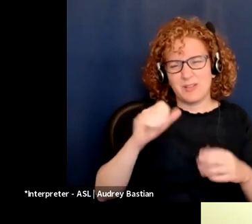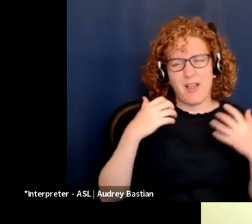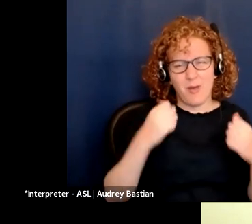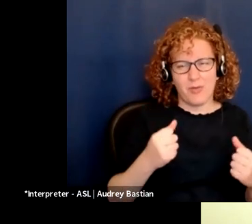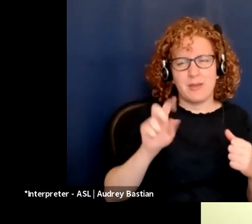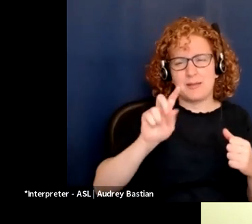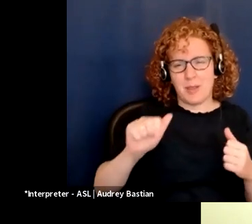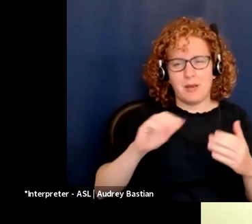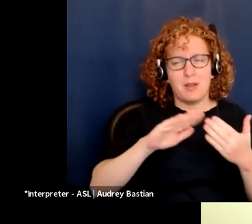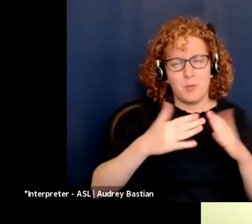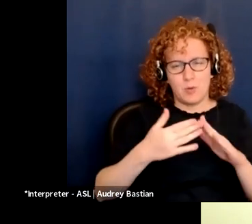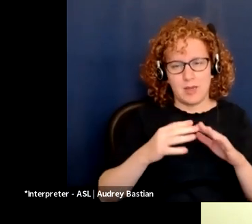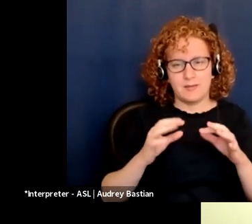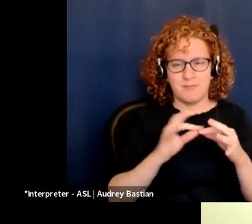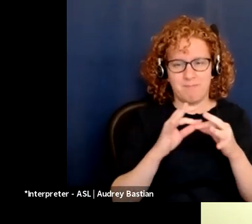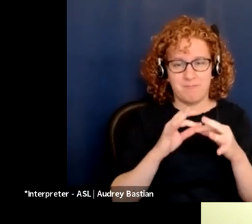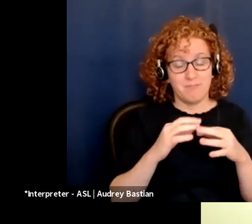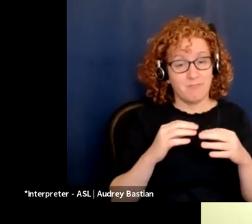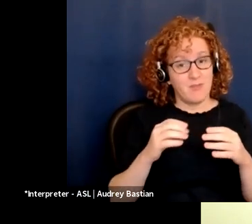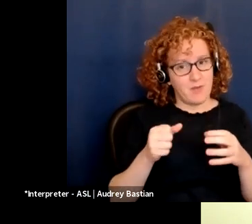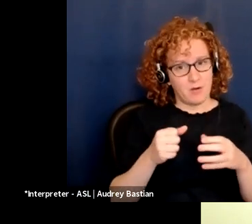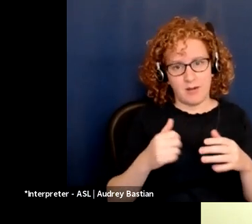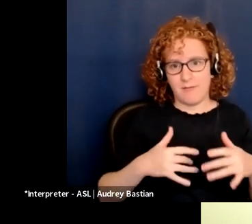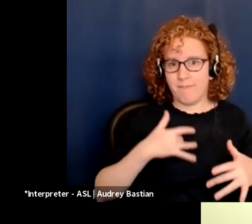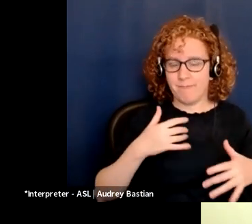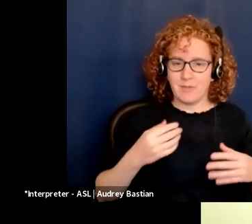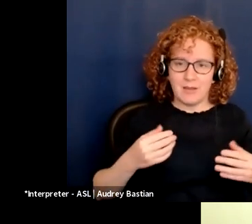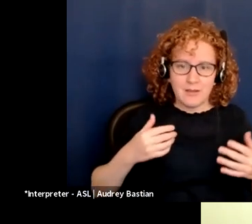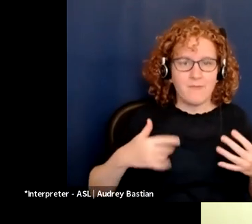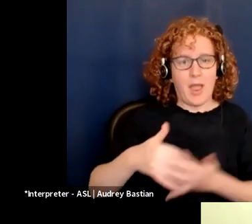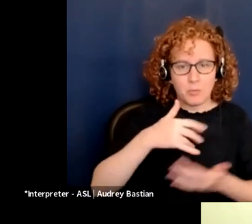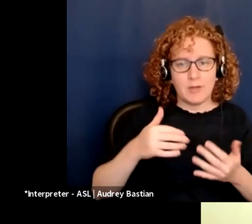is really vibrant and really close-knit. And so